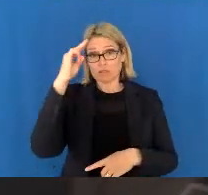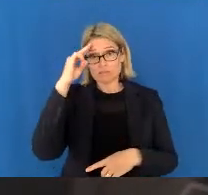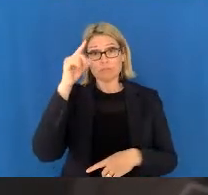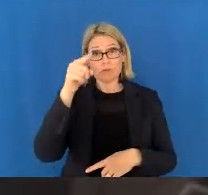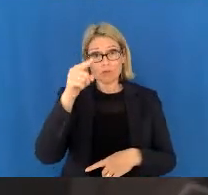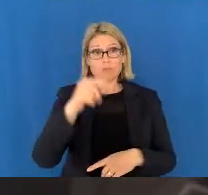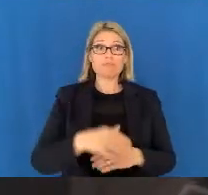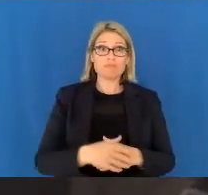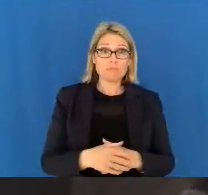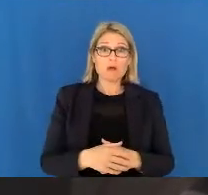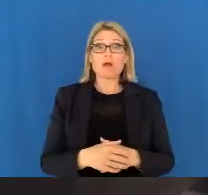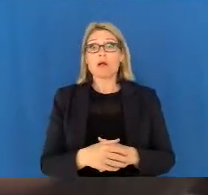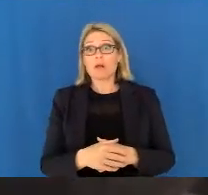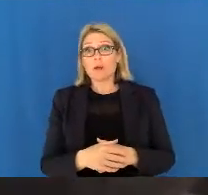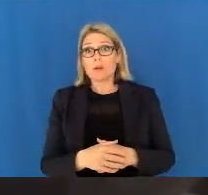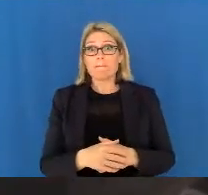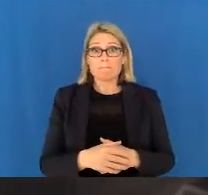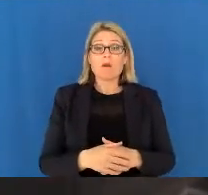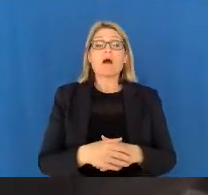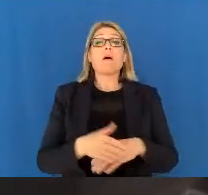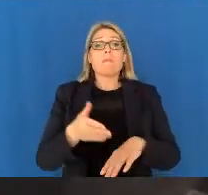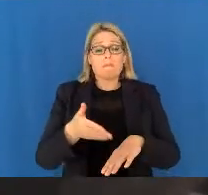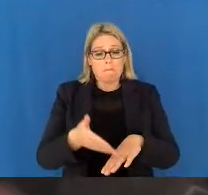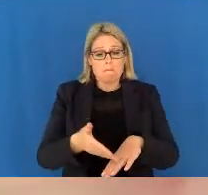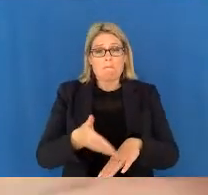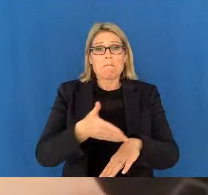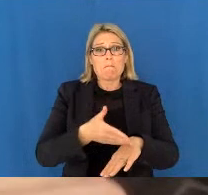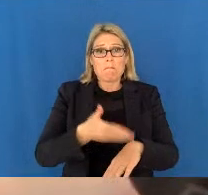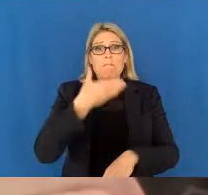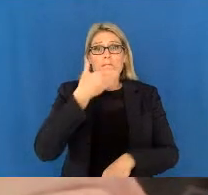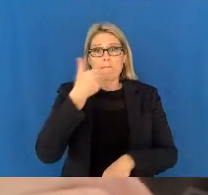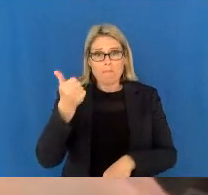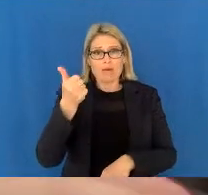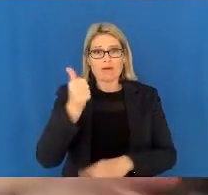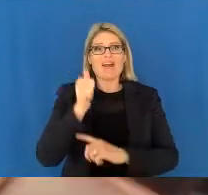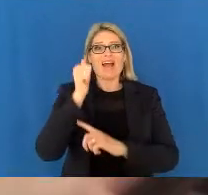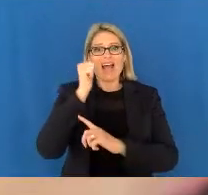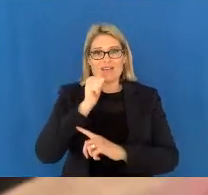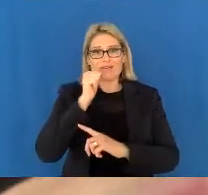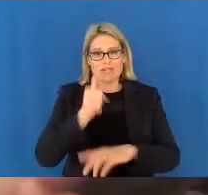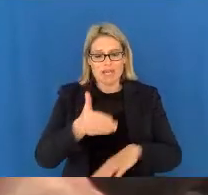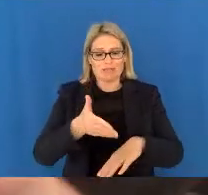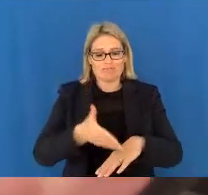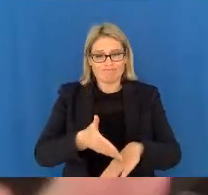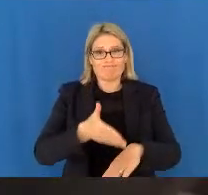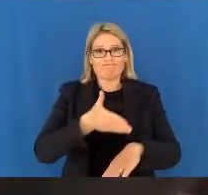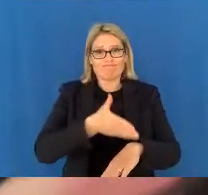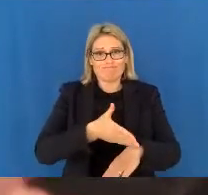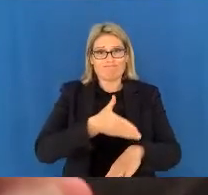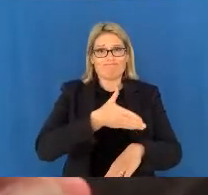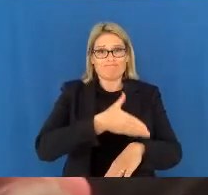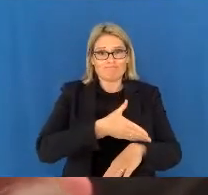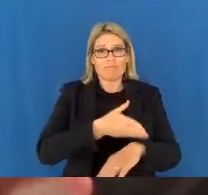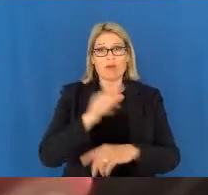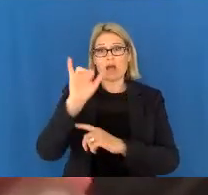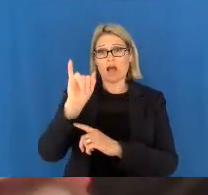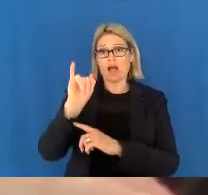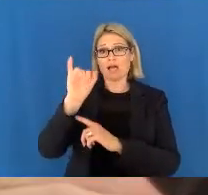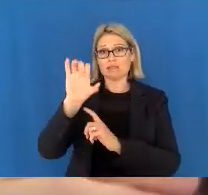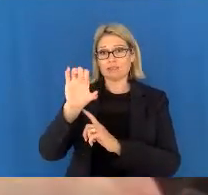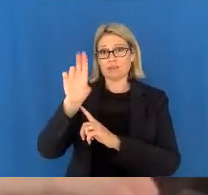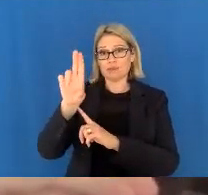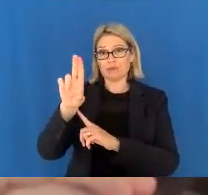say that's going a little bit better. As the days are going by, in intensive care at this time, we have 4